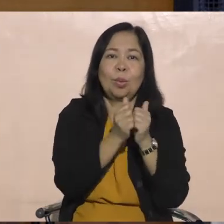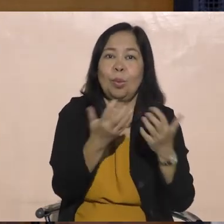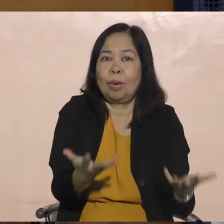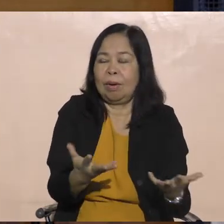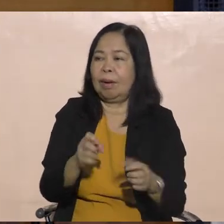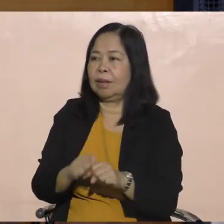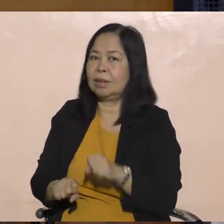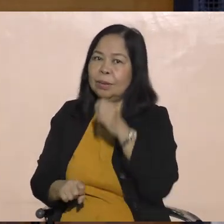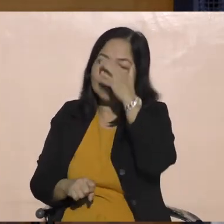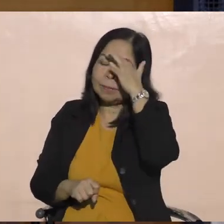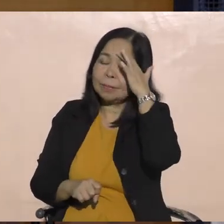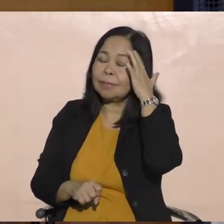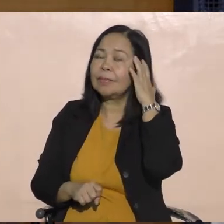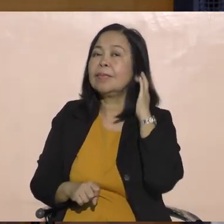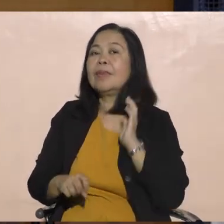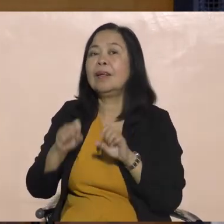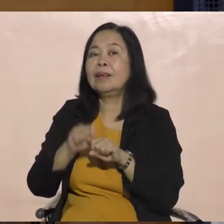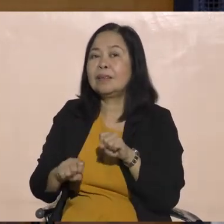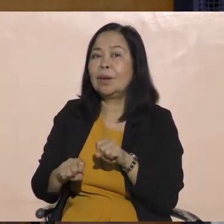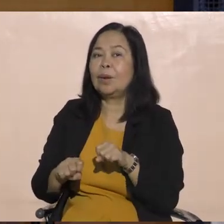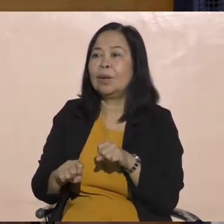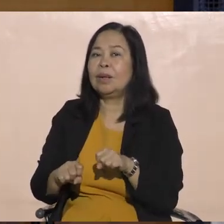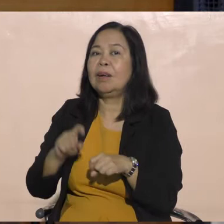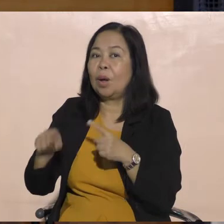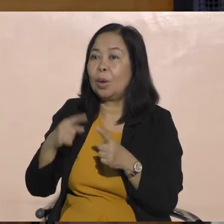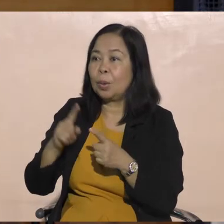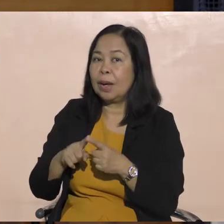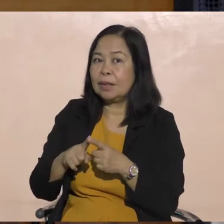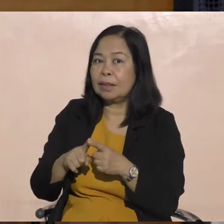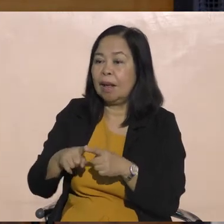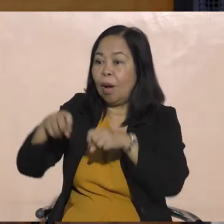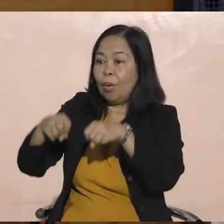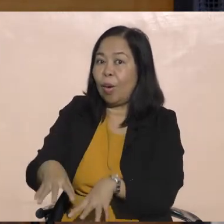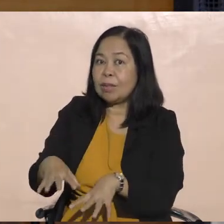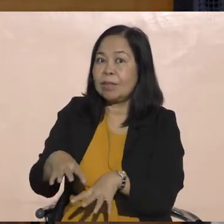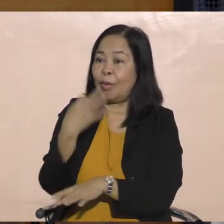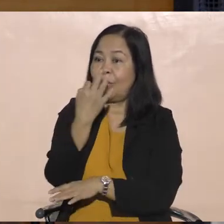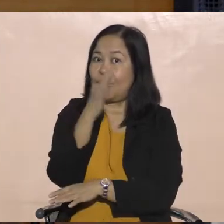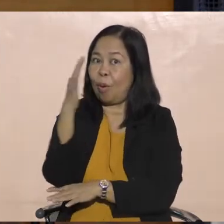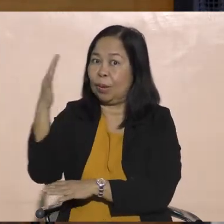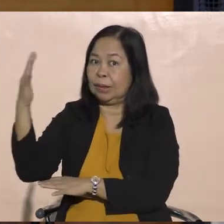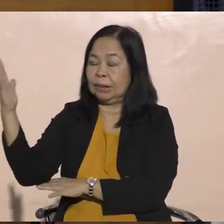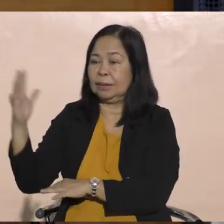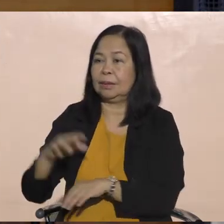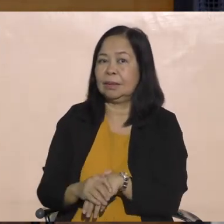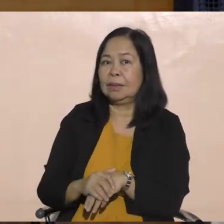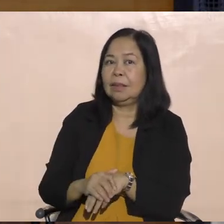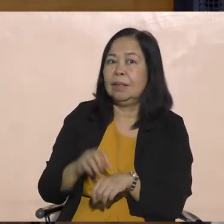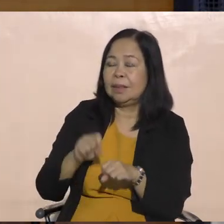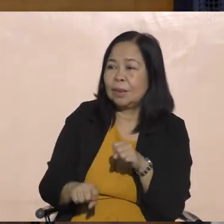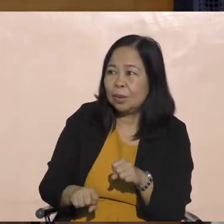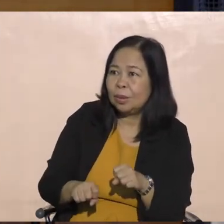his direction. Gilakag siya. Scrambling for cover, he found his way up a high ridge to several